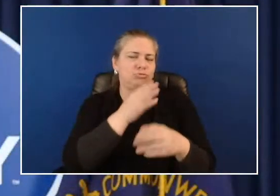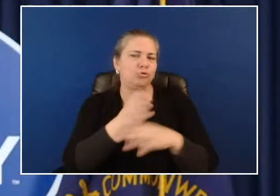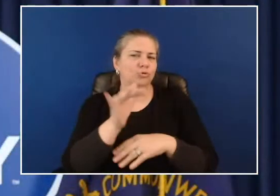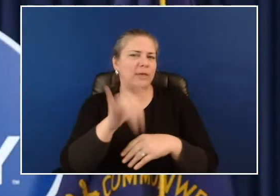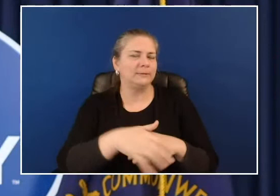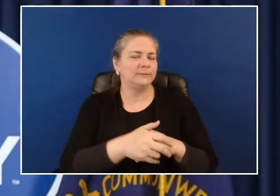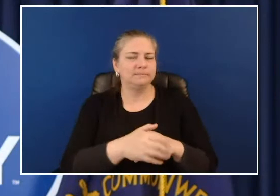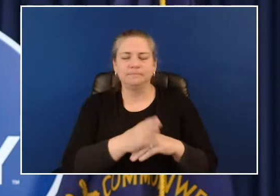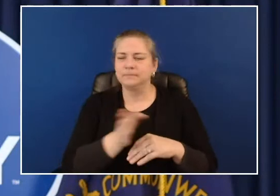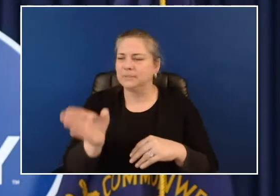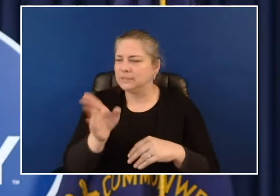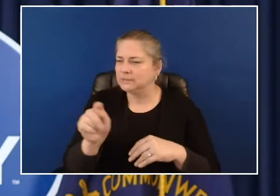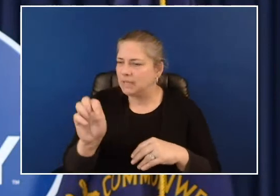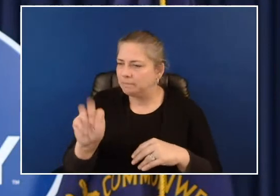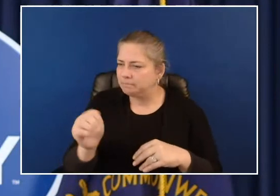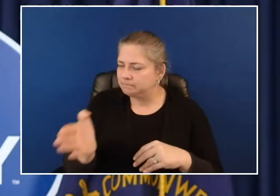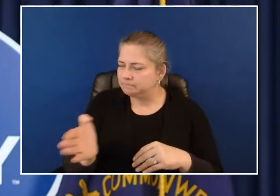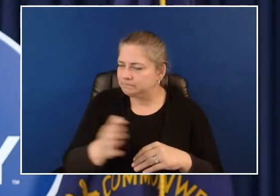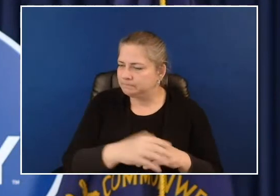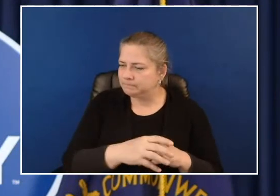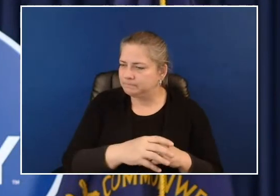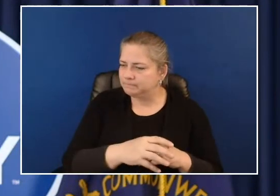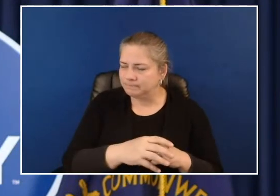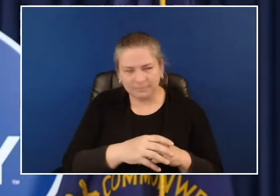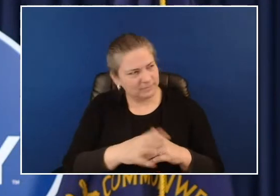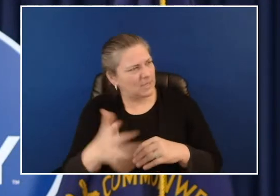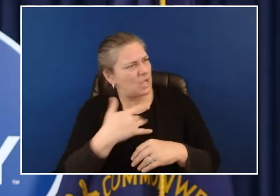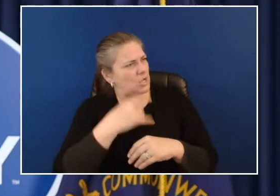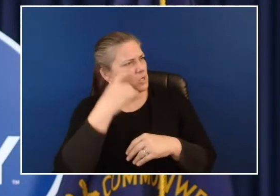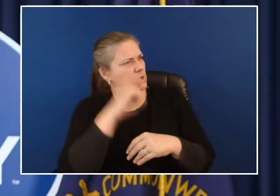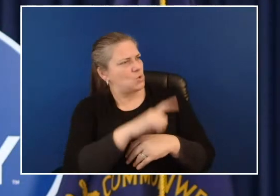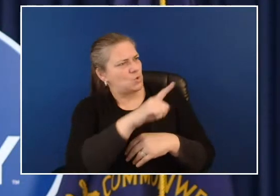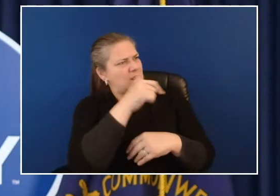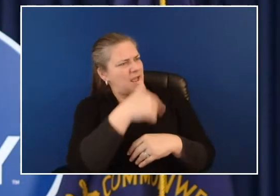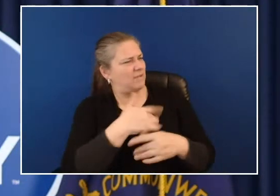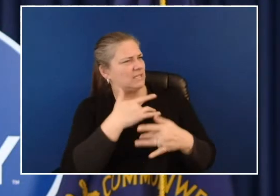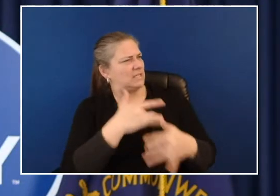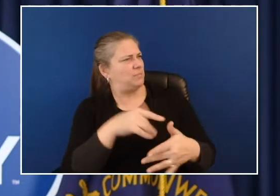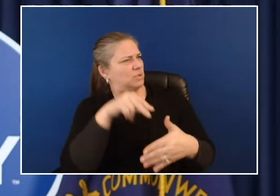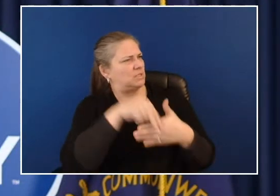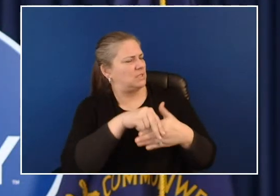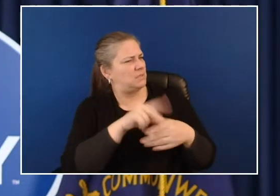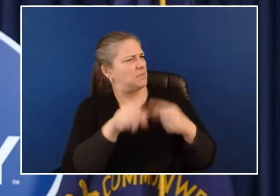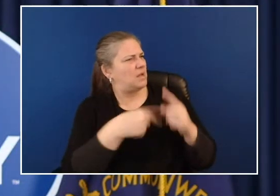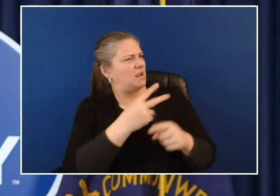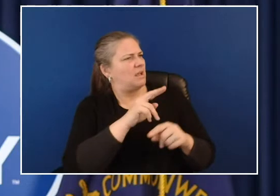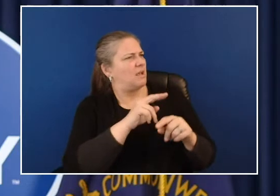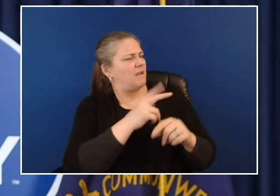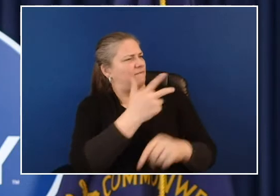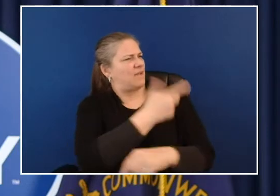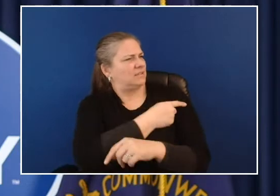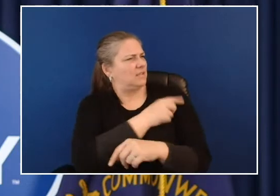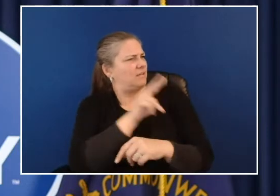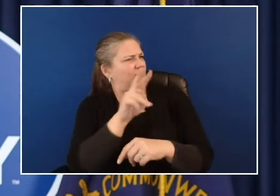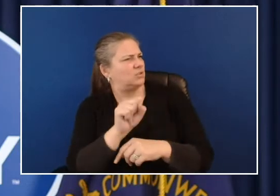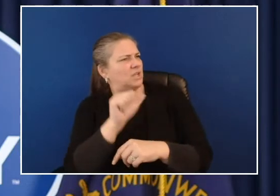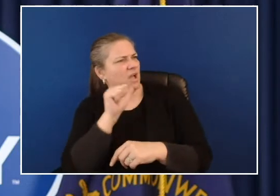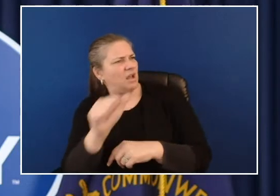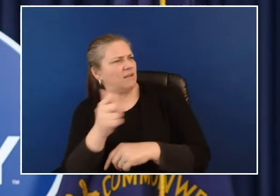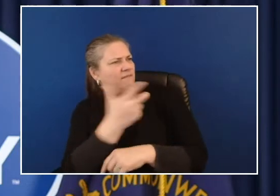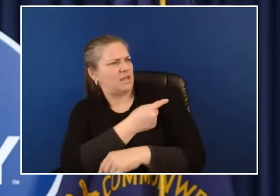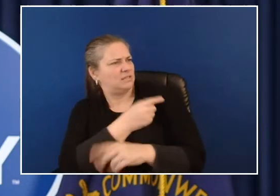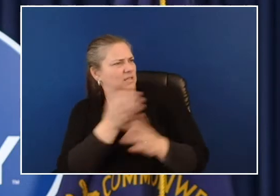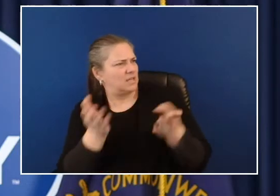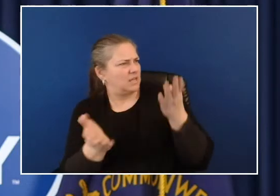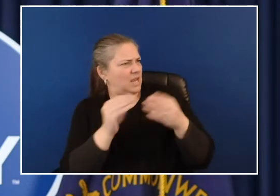Governor. I noticed you didn't have the usual slide you do about vaccinated versus unvaccinated people in